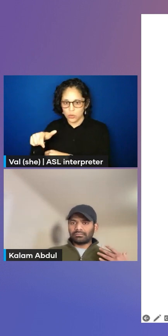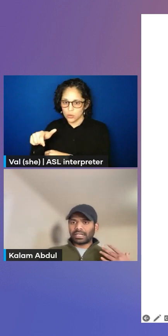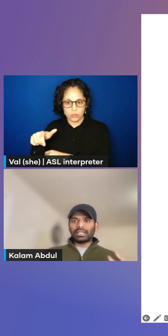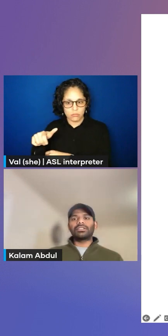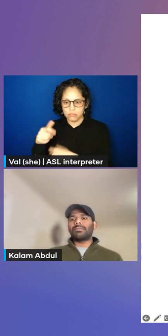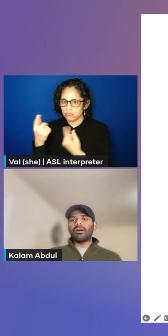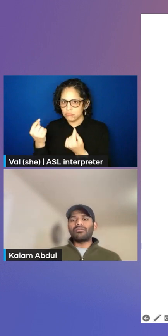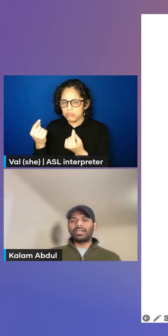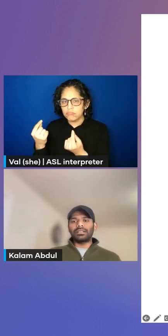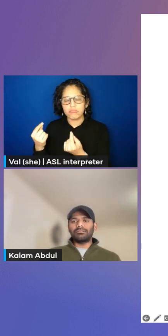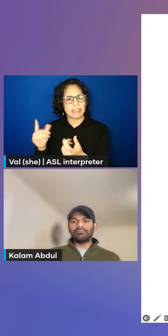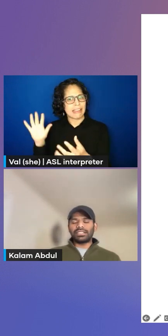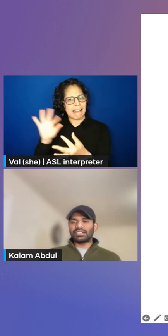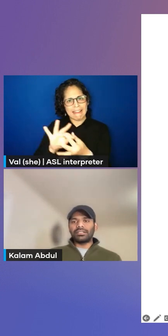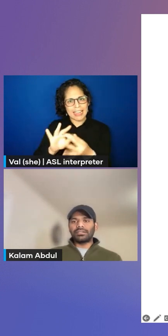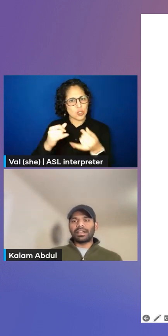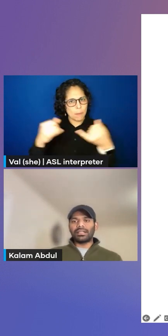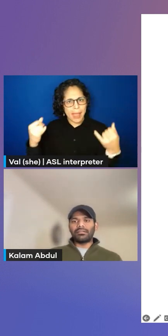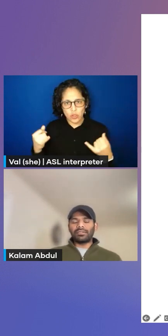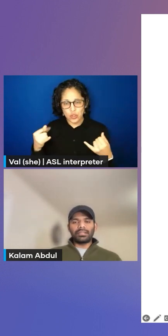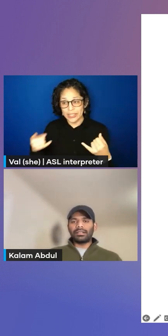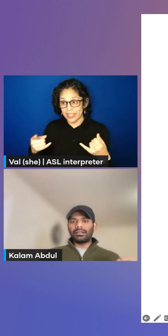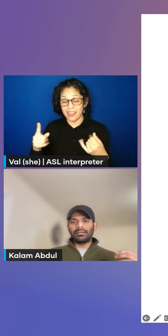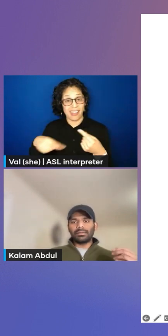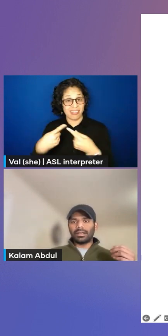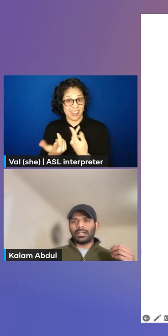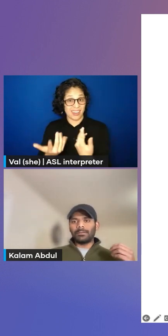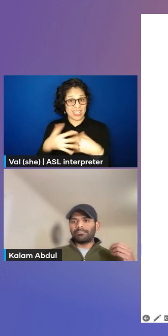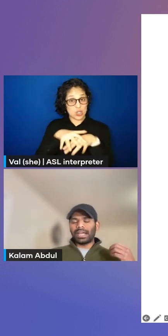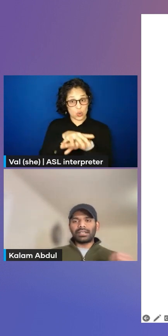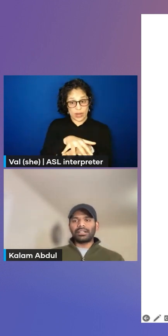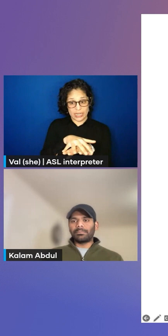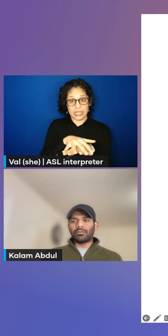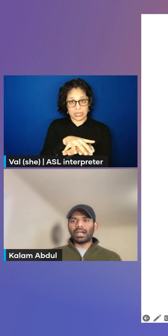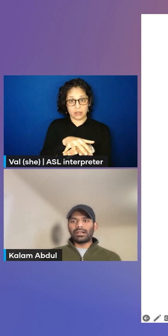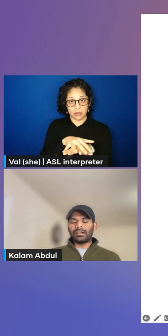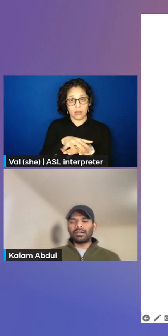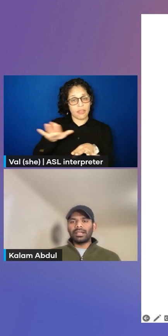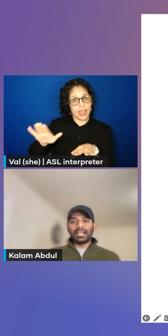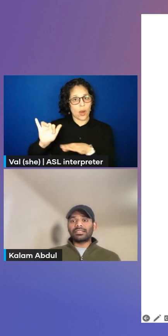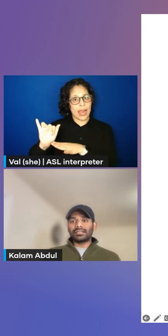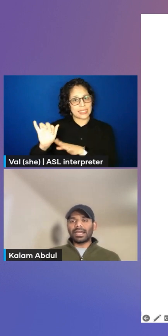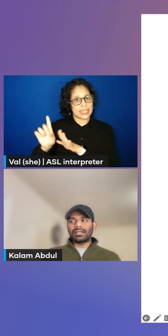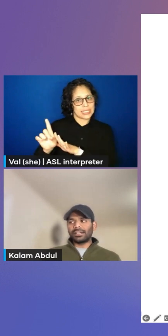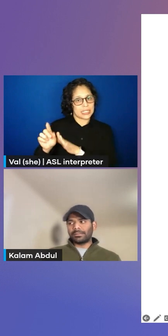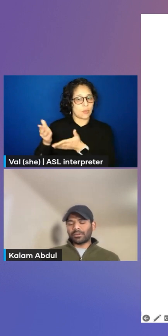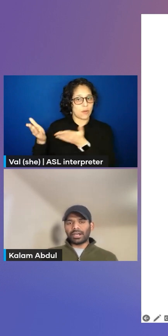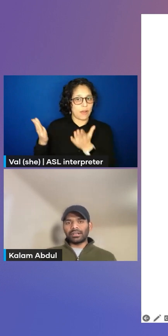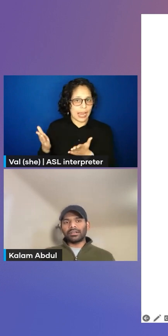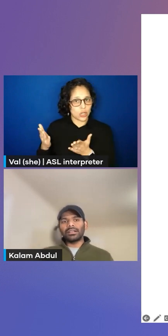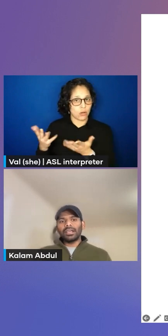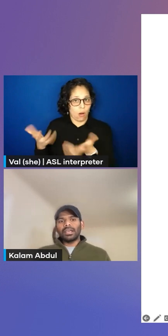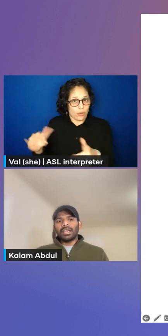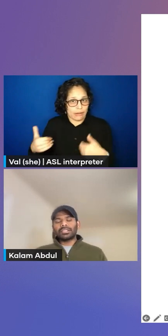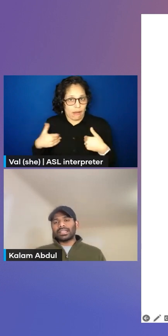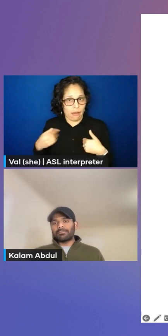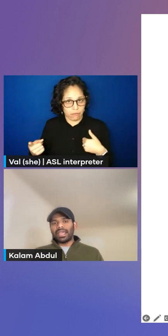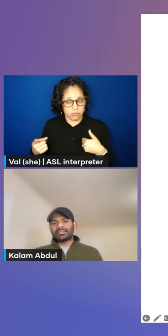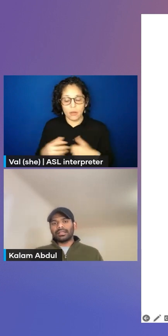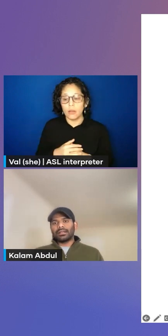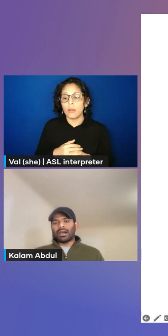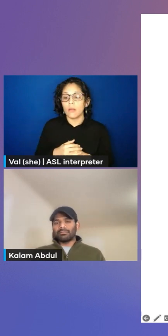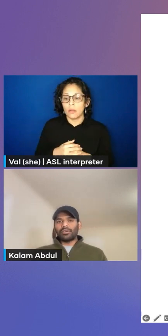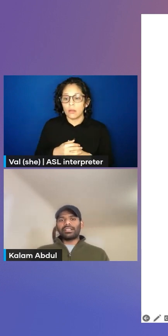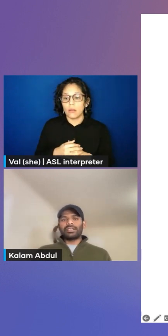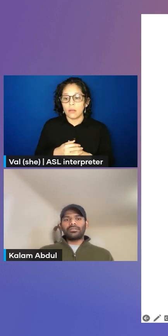can connect to the boundary by just integrating with the existing identity provider. So that